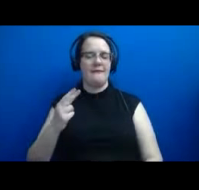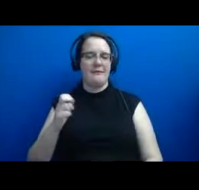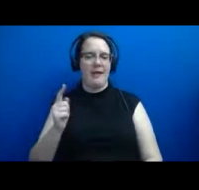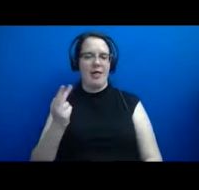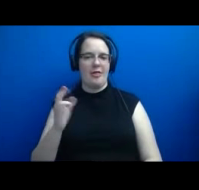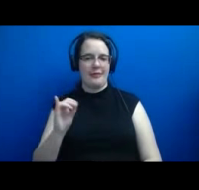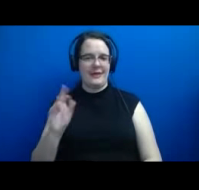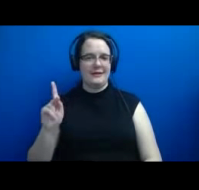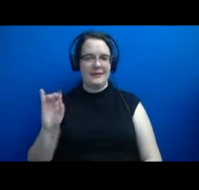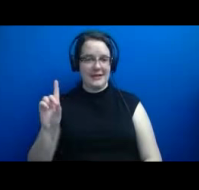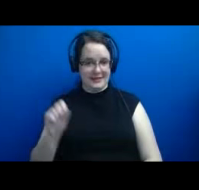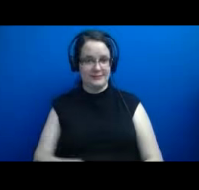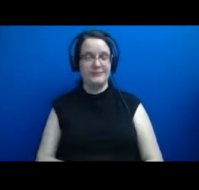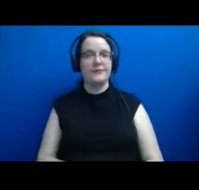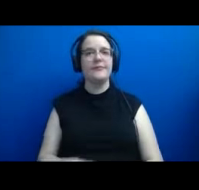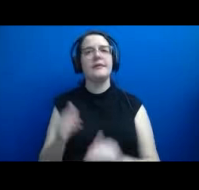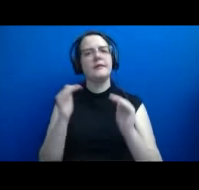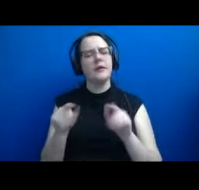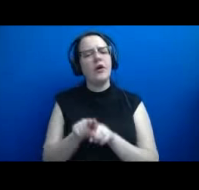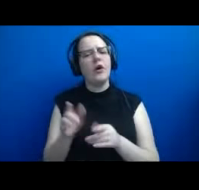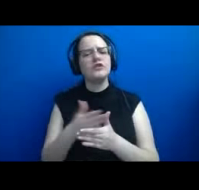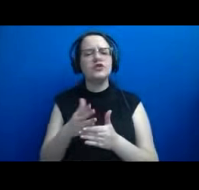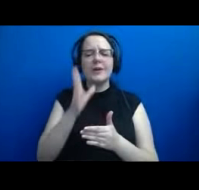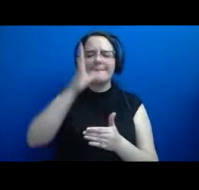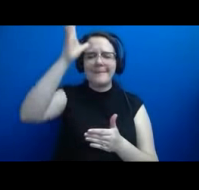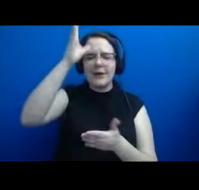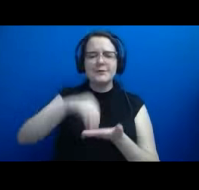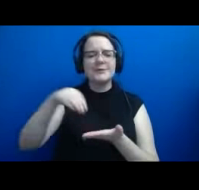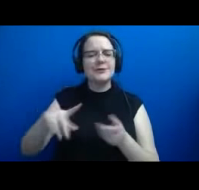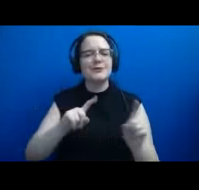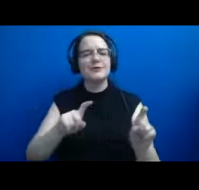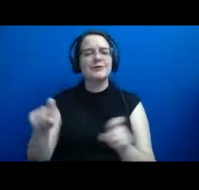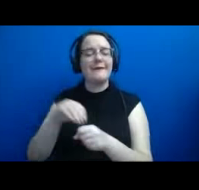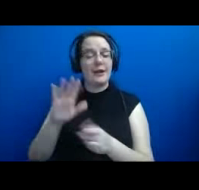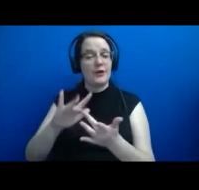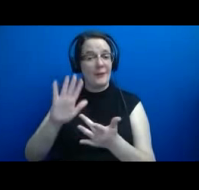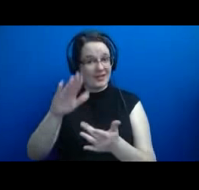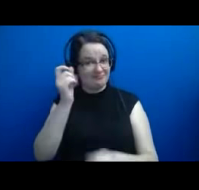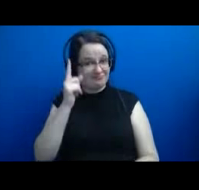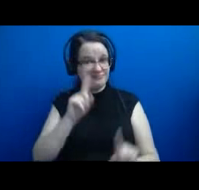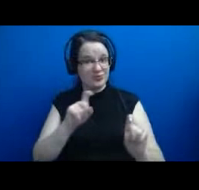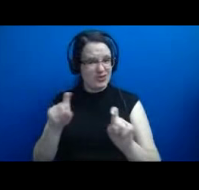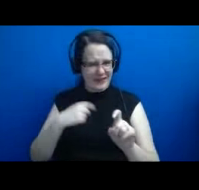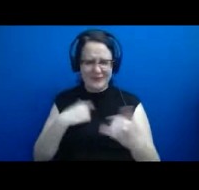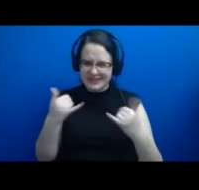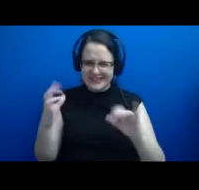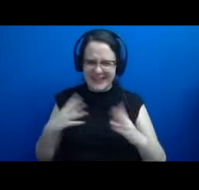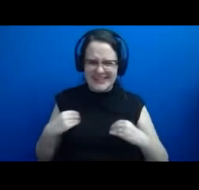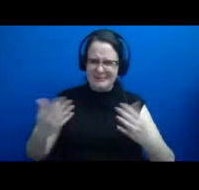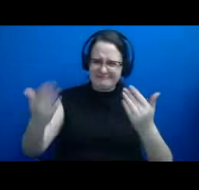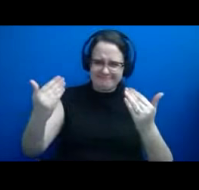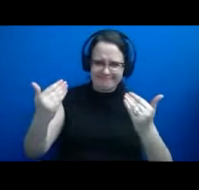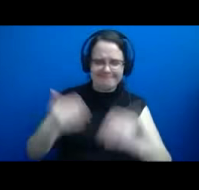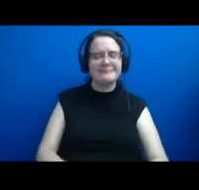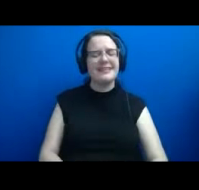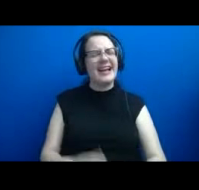And then also share the parent and student surveys within your networks. We are still accepting surveys. We do want to capture as